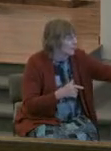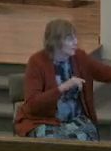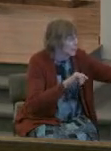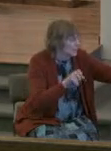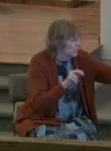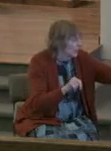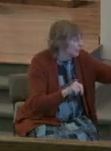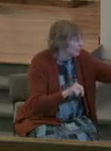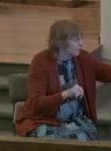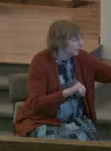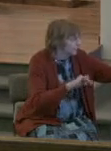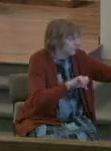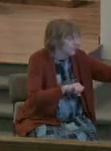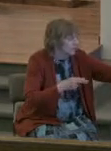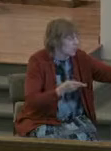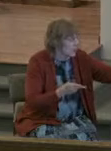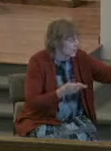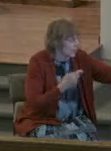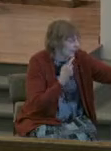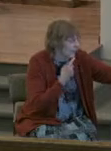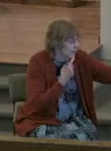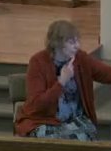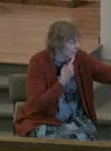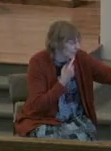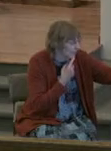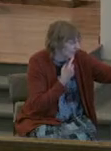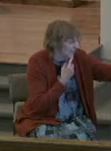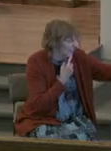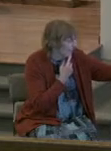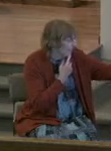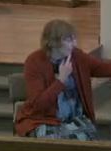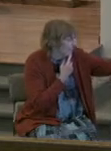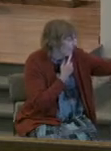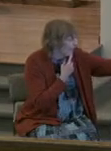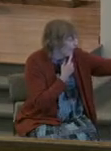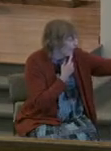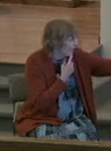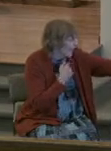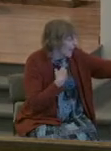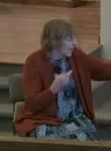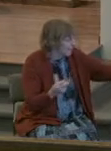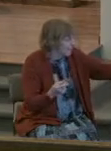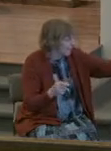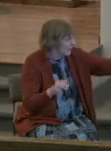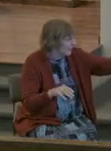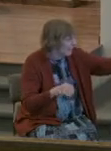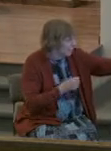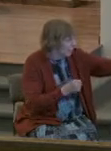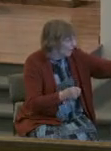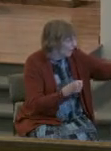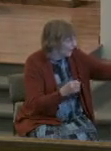comment. Brother Josh had mentioned he had a puppy and that he needed coffee.